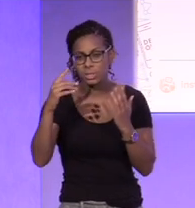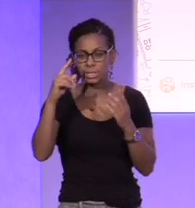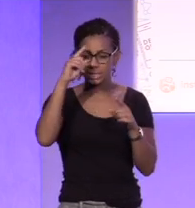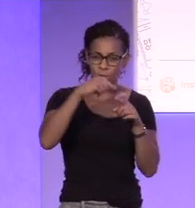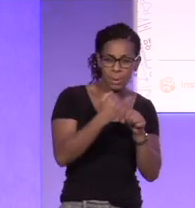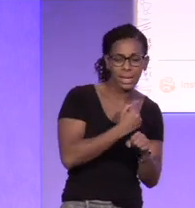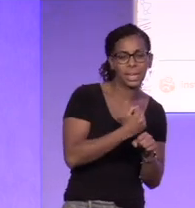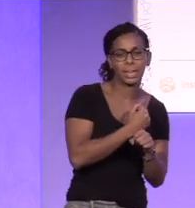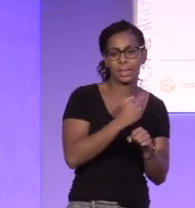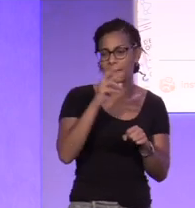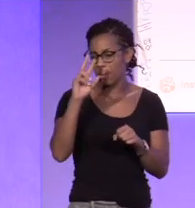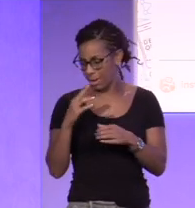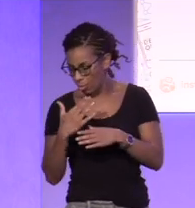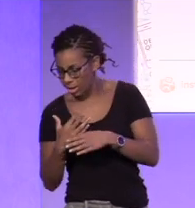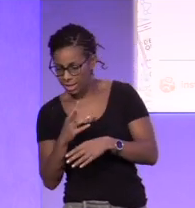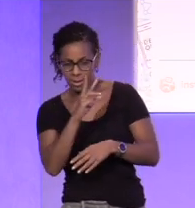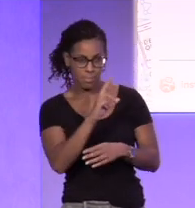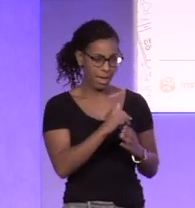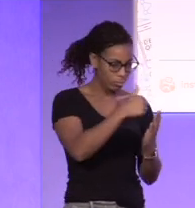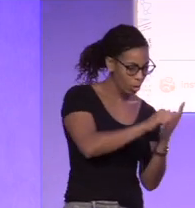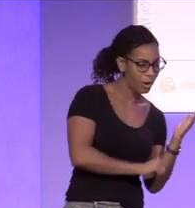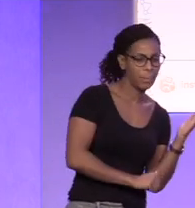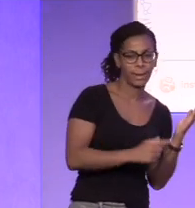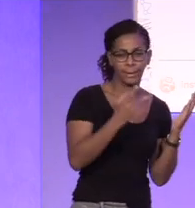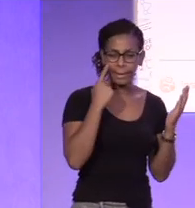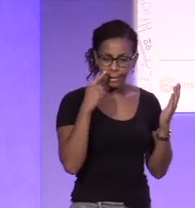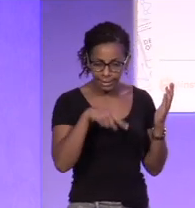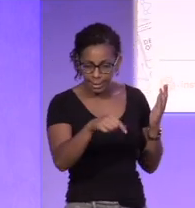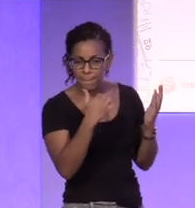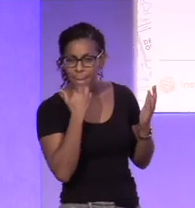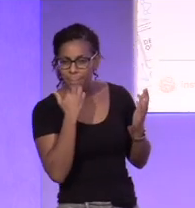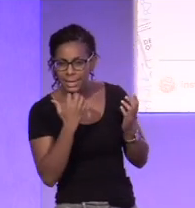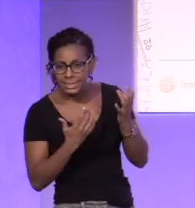paired programming. Looking at the mathematics of how